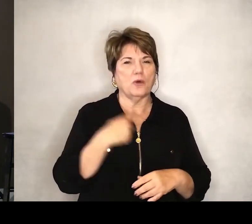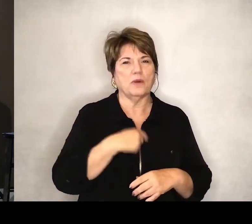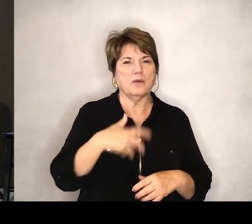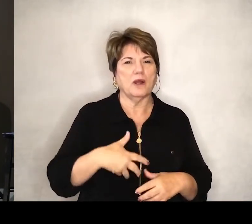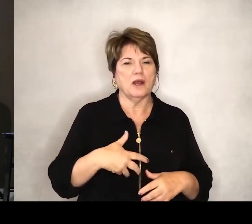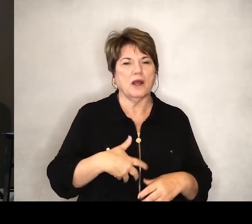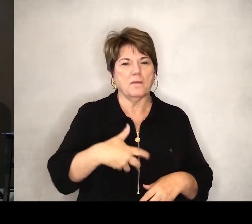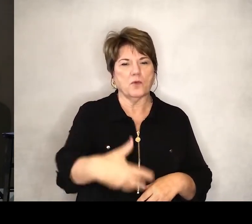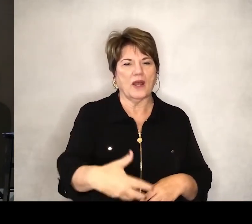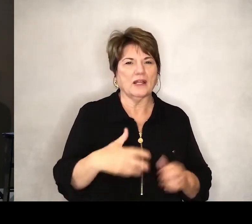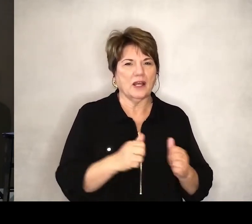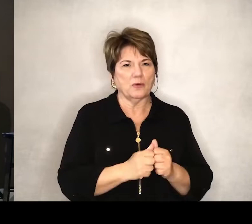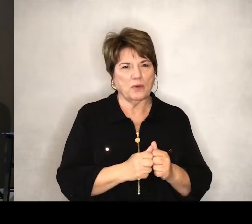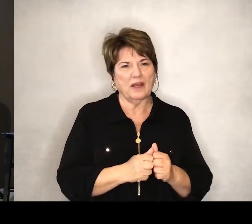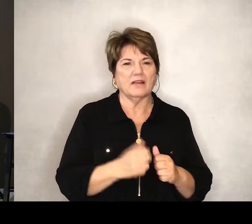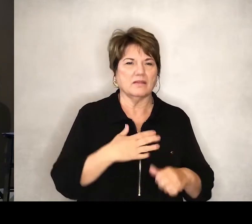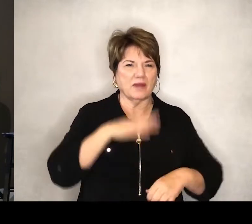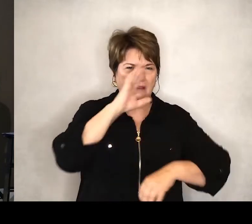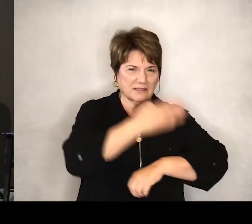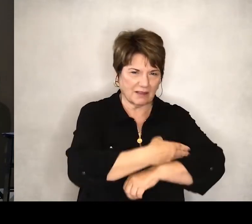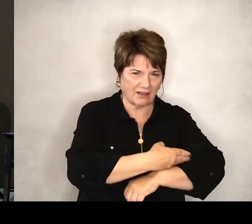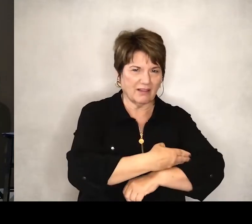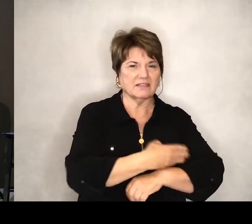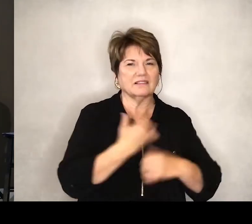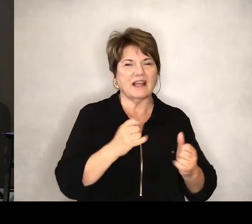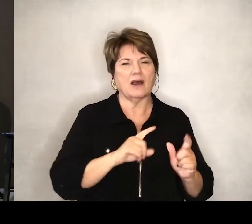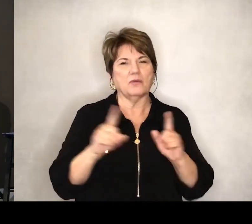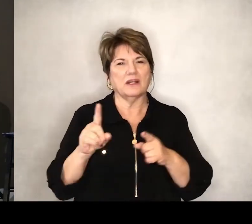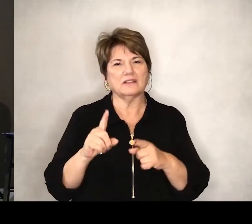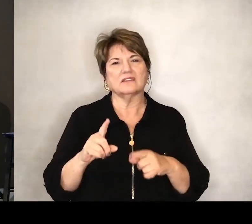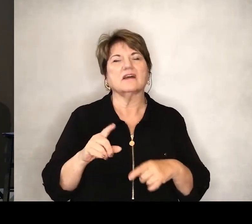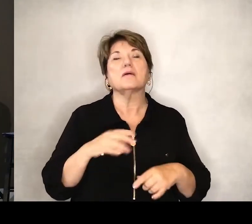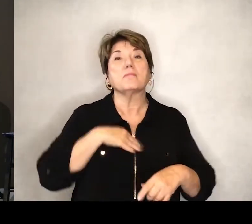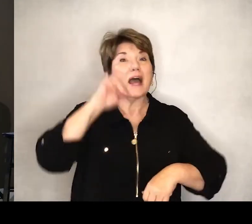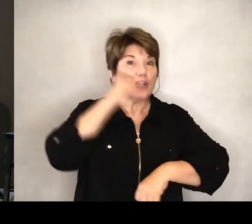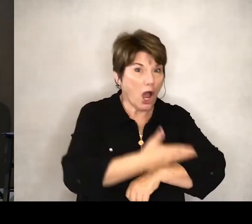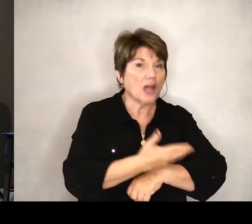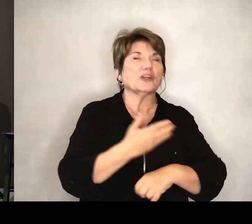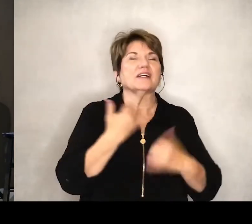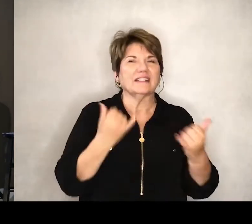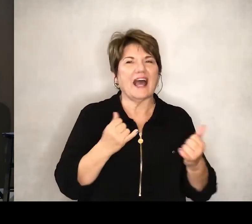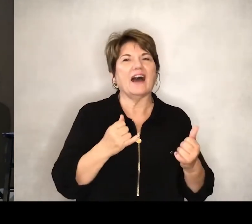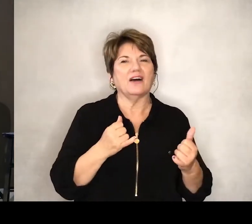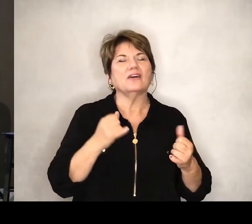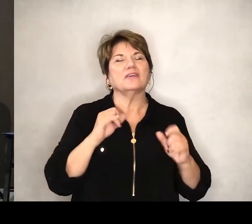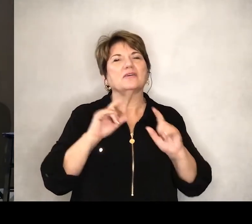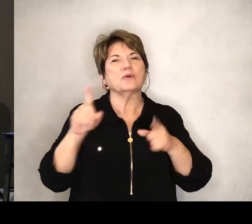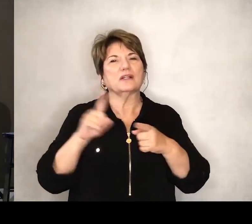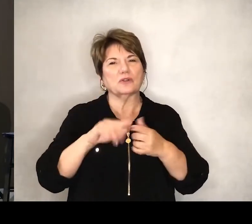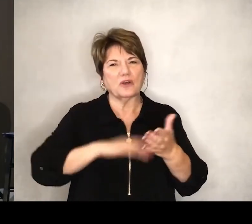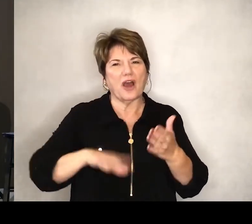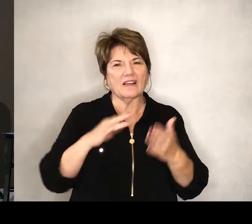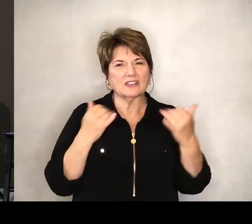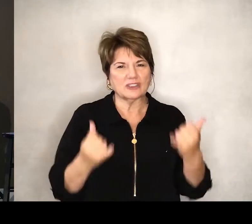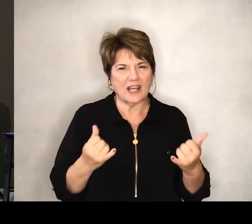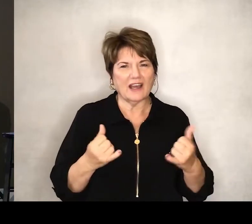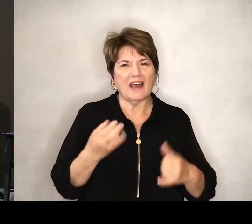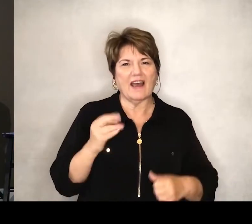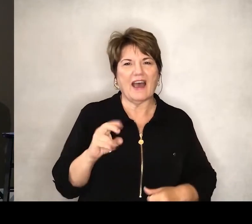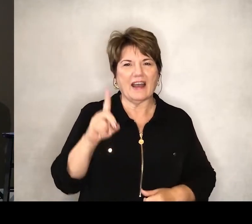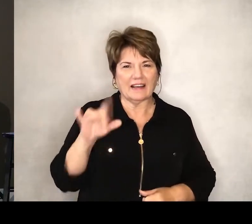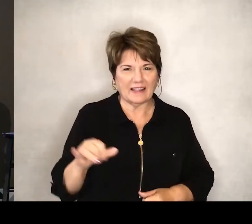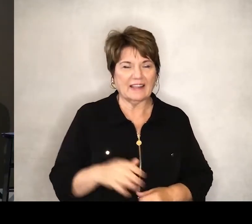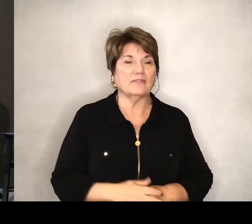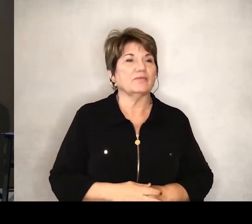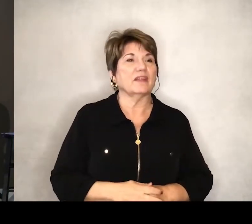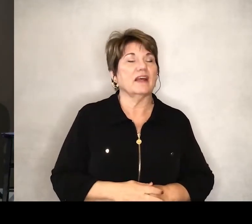with little Hadley, who's now in college and everything else, right? And it was just a few days later that September